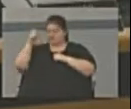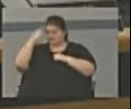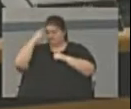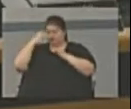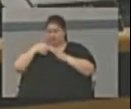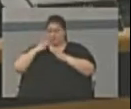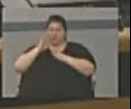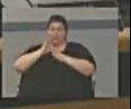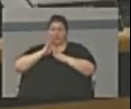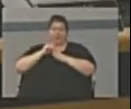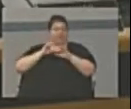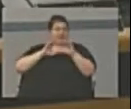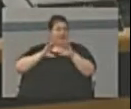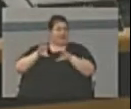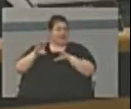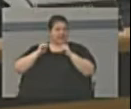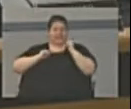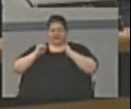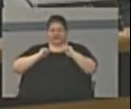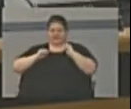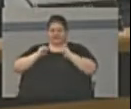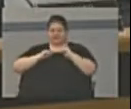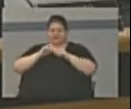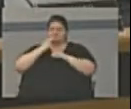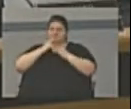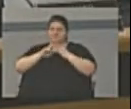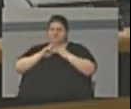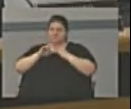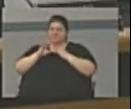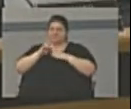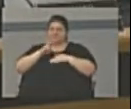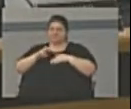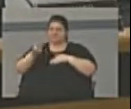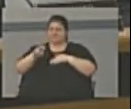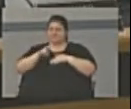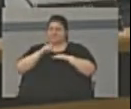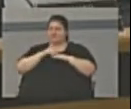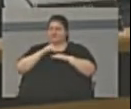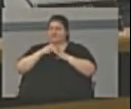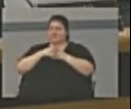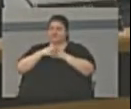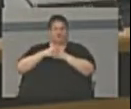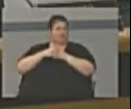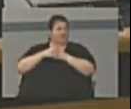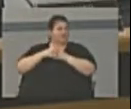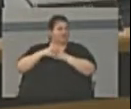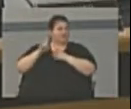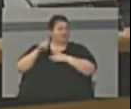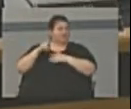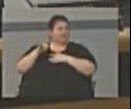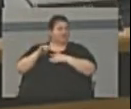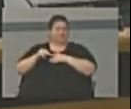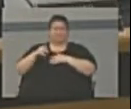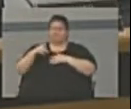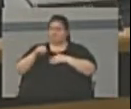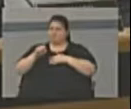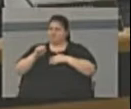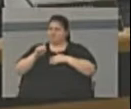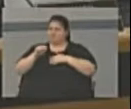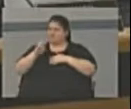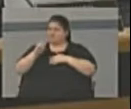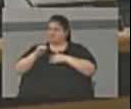Secretary of Transportation with us here today is at the American Legion Post 60 with the announcement